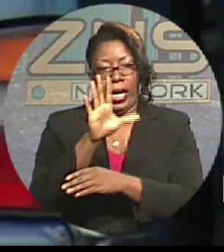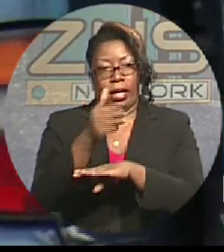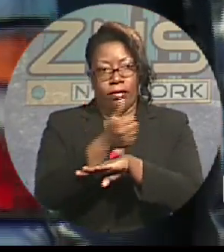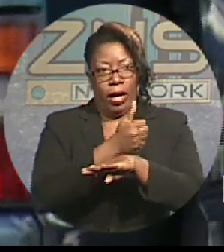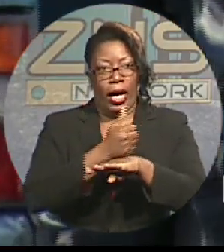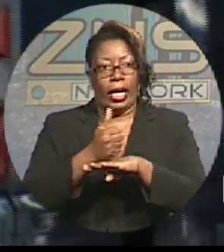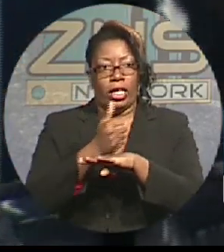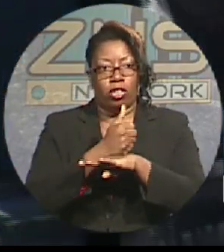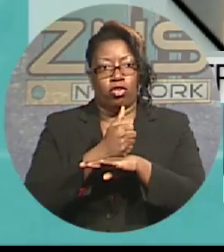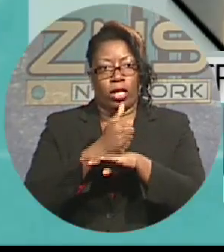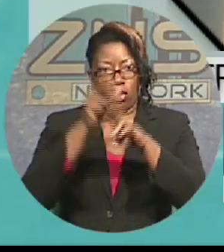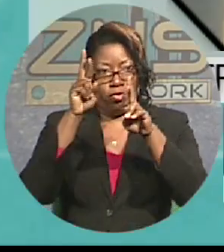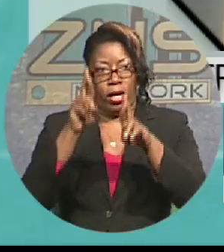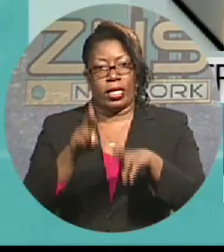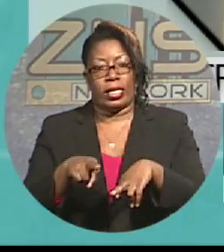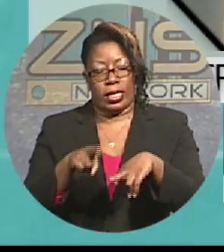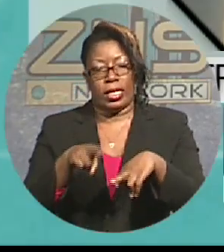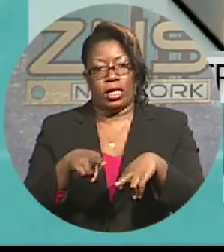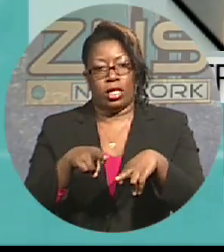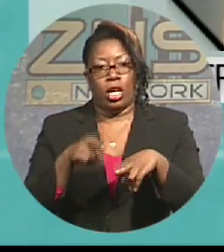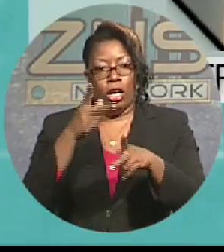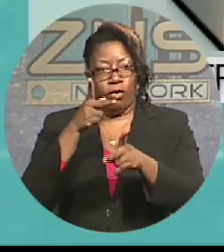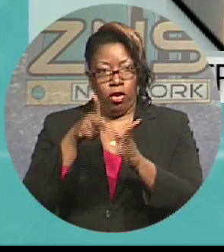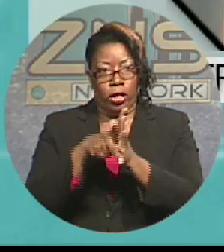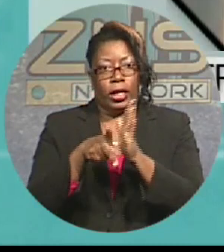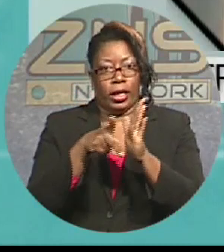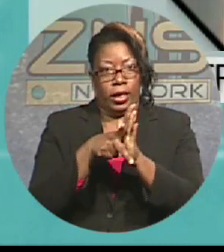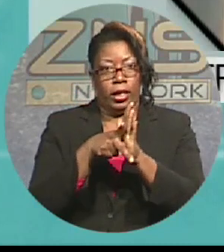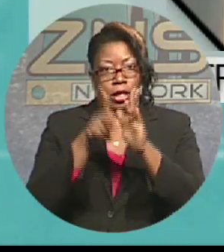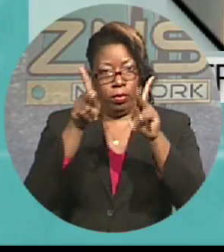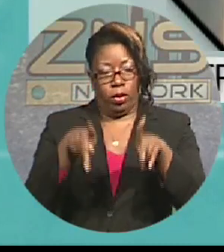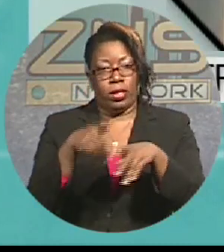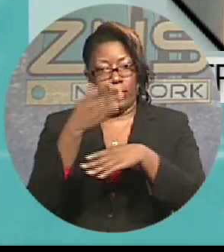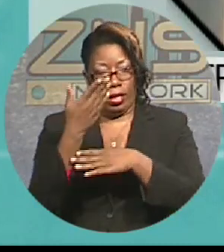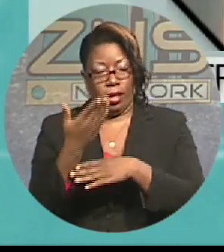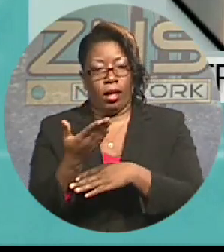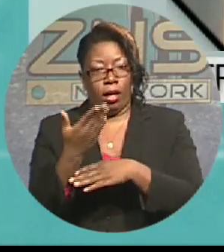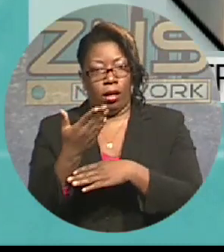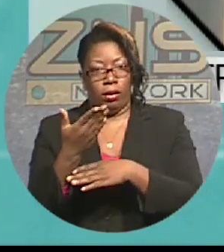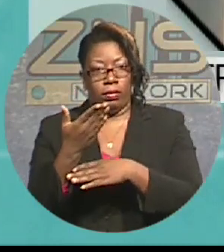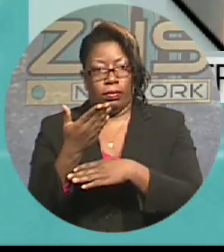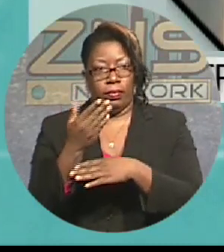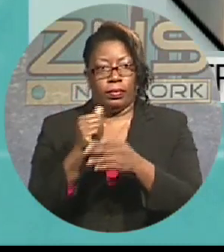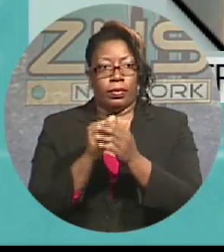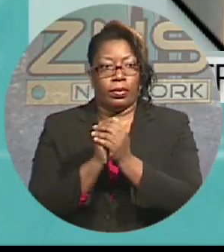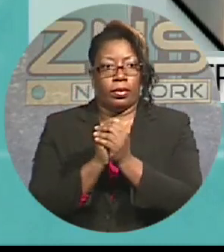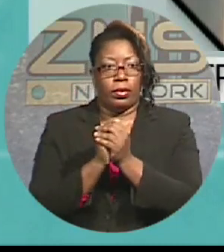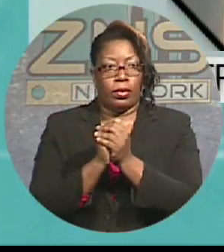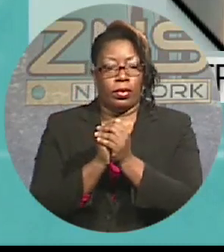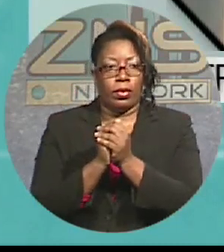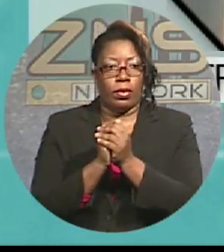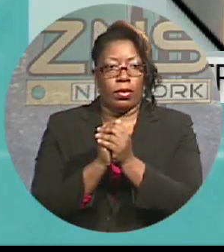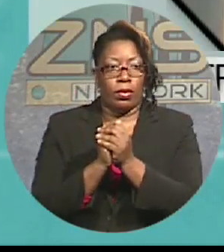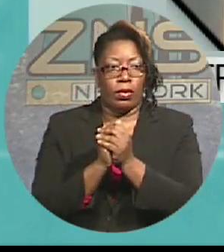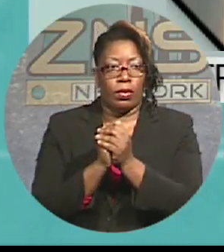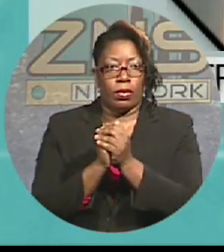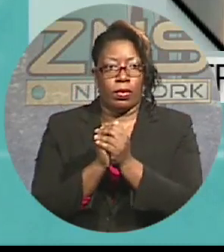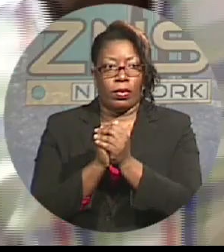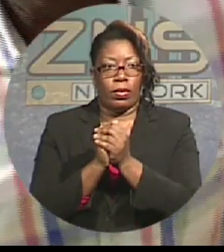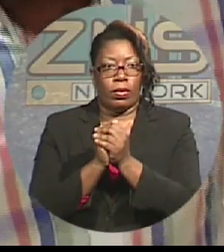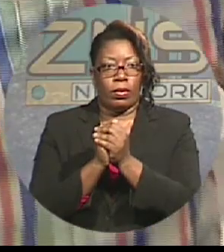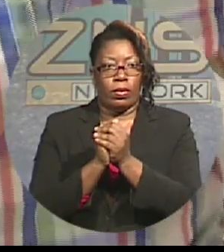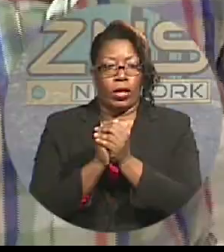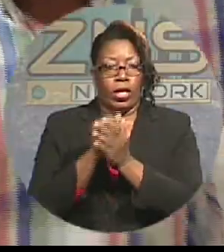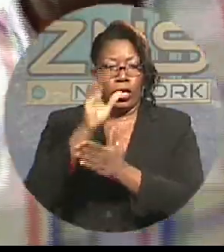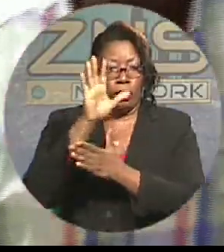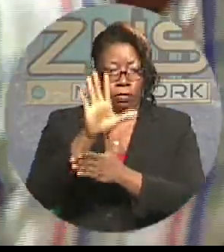residents responsible for killing 49-year-old immigration officer Shane Gardner and his 28-year-old girlfriend, Trishka Brennan.